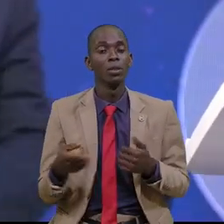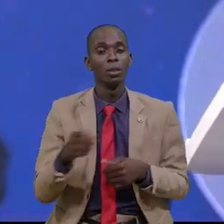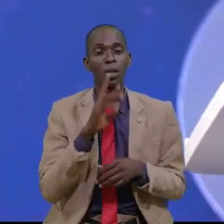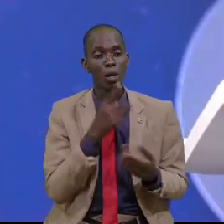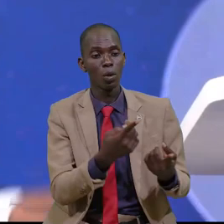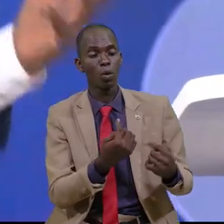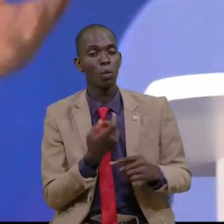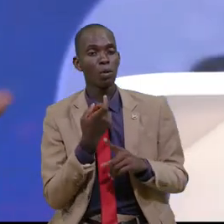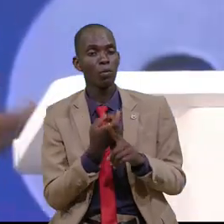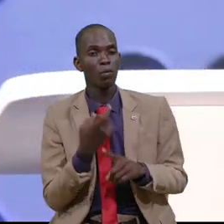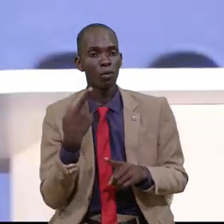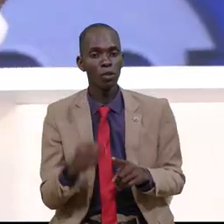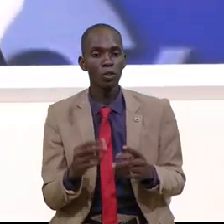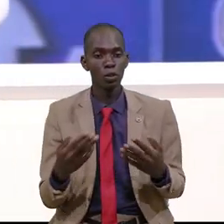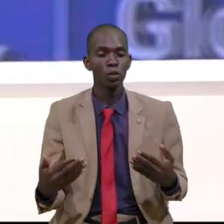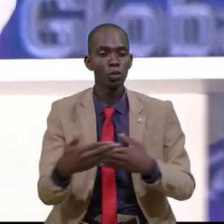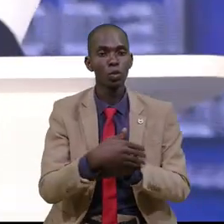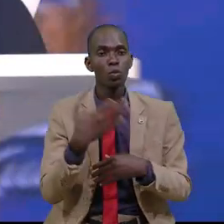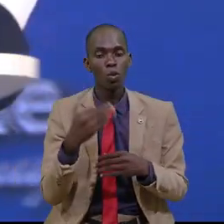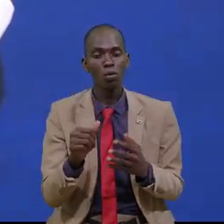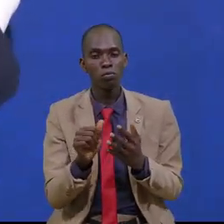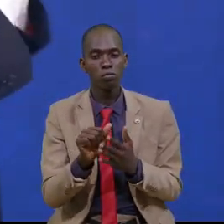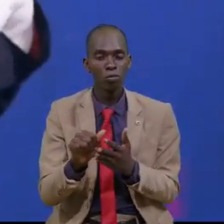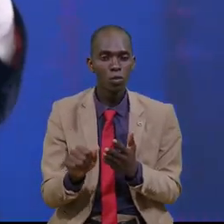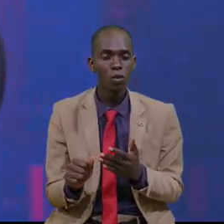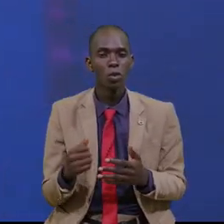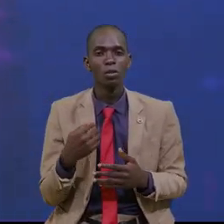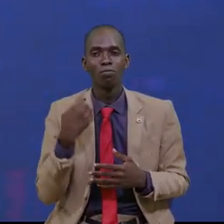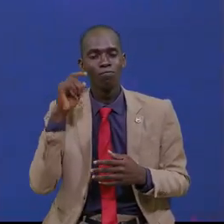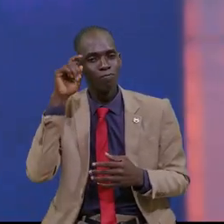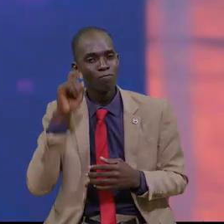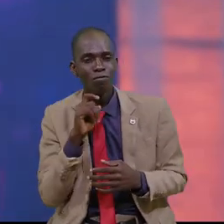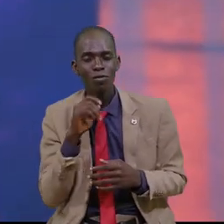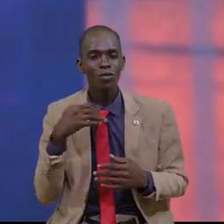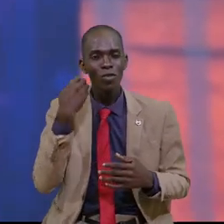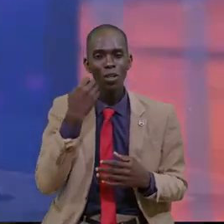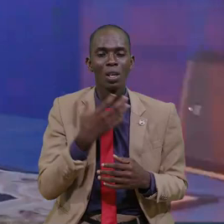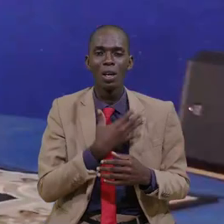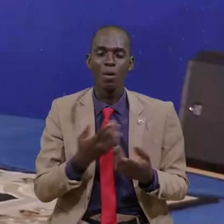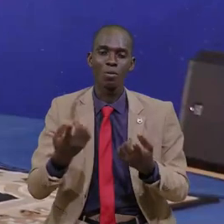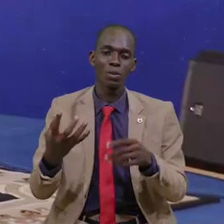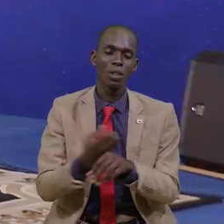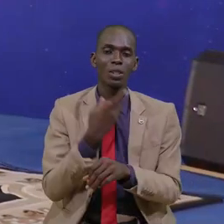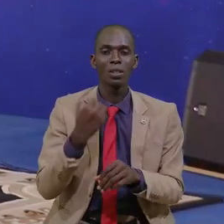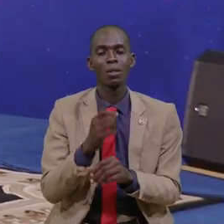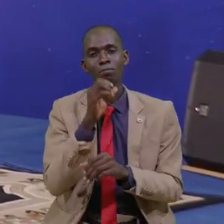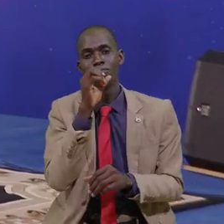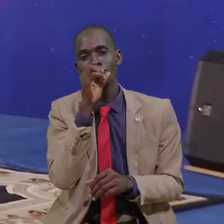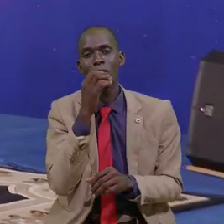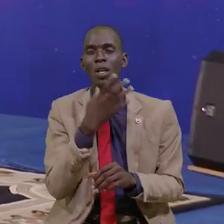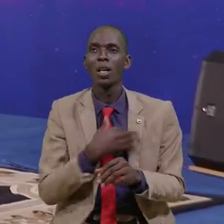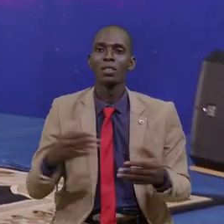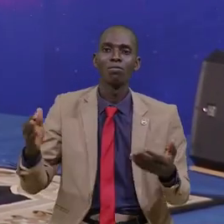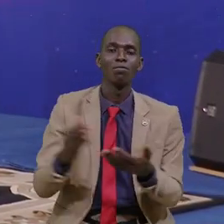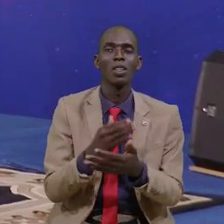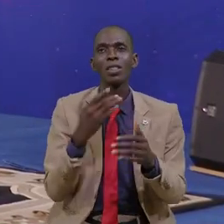and fornication, and they come to take the microphone and they say, praise the Lord, isn't God good? God is good all